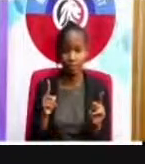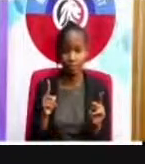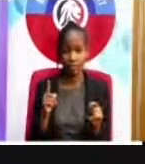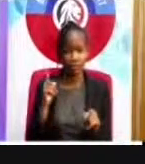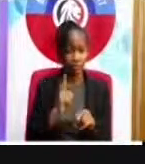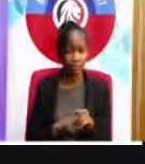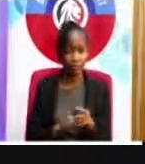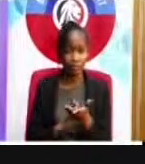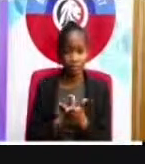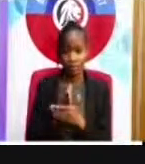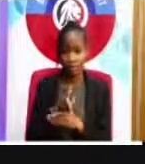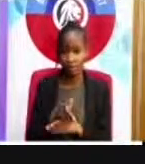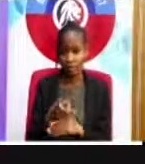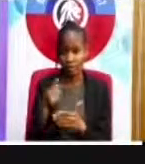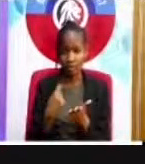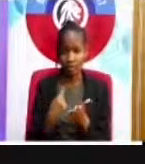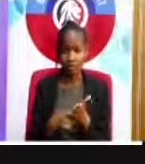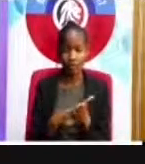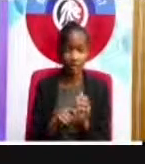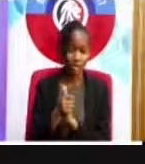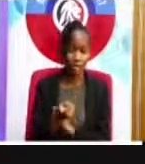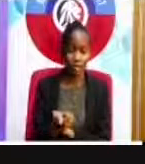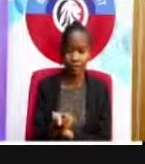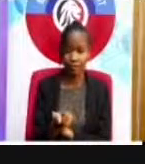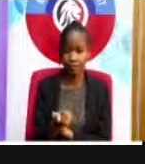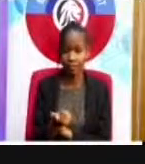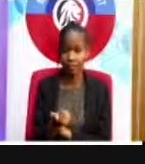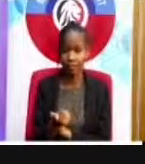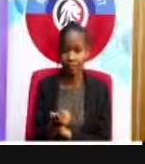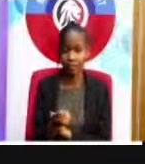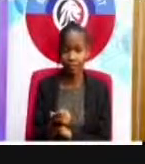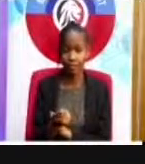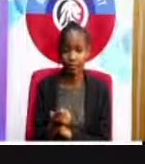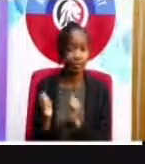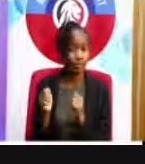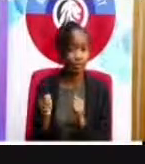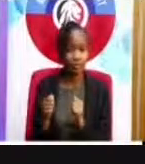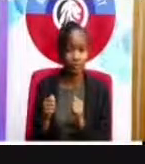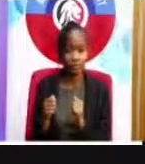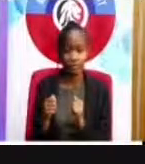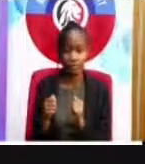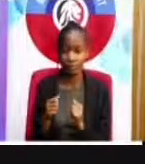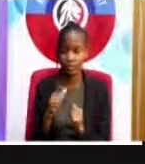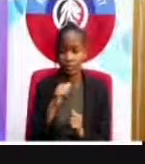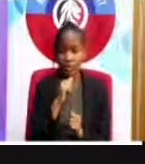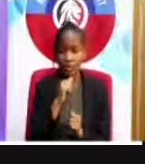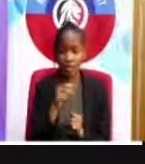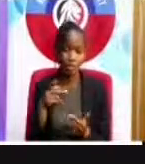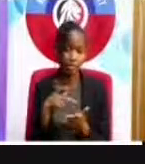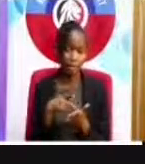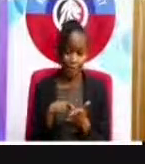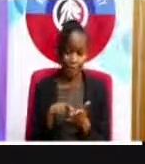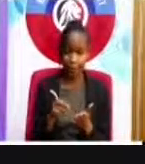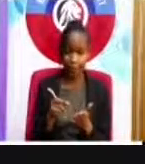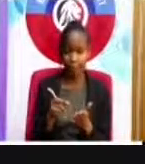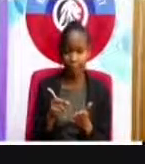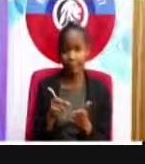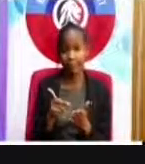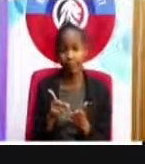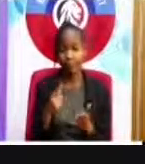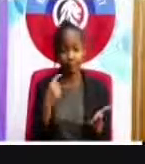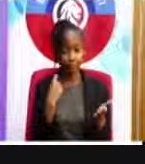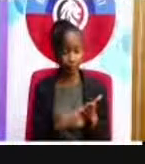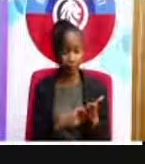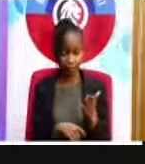and other provisions, these multinationals can get away with paying no tax. The world is introducing a minimum tax.